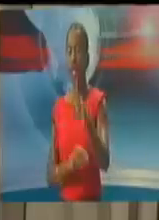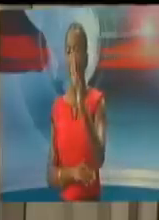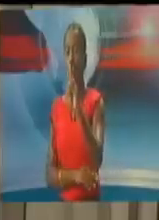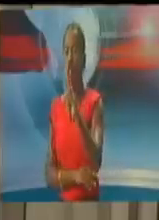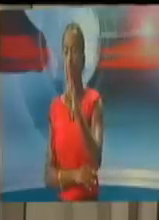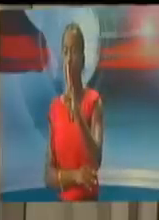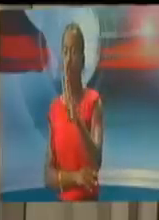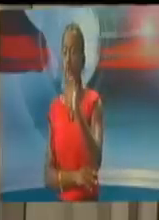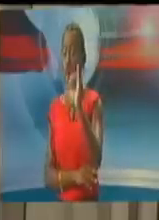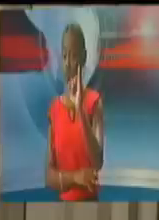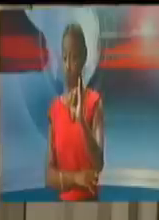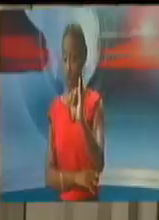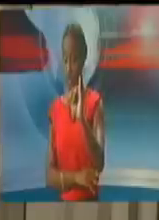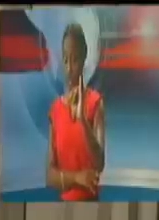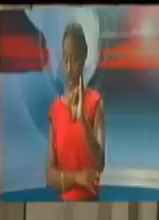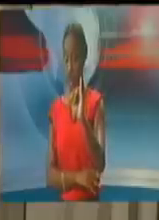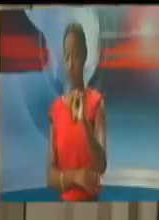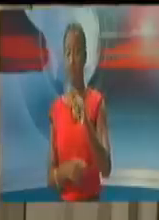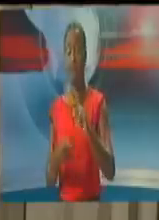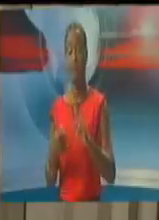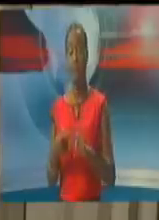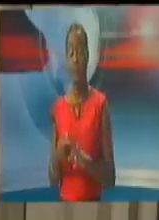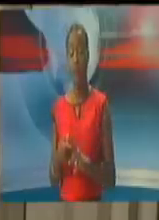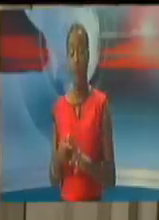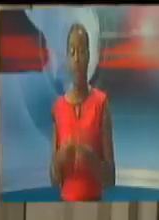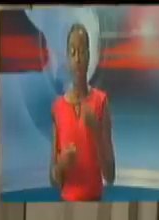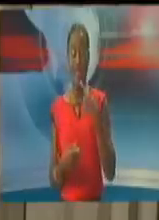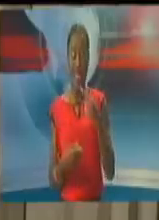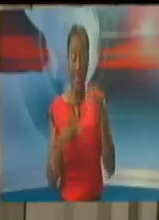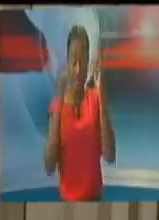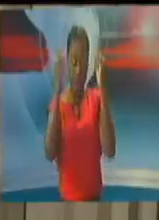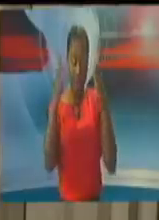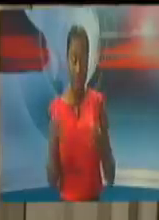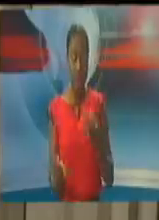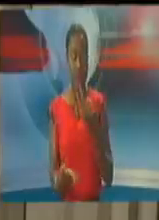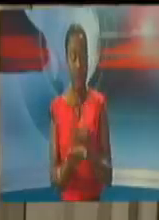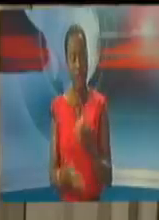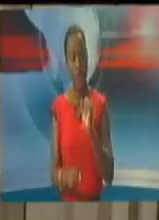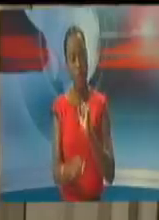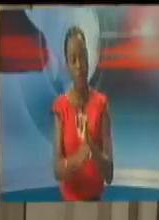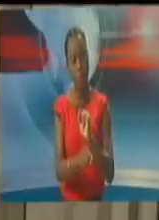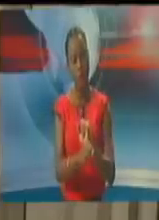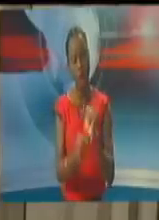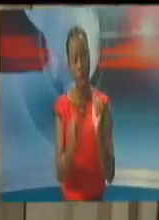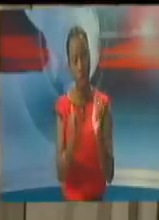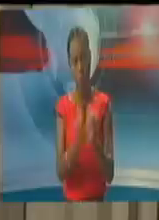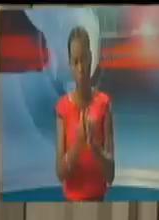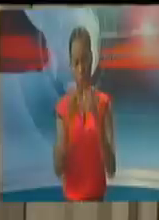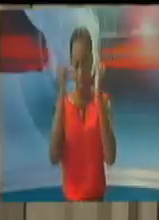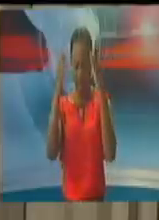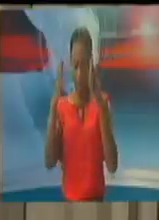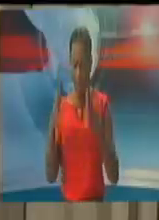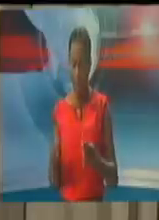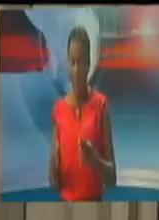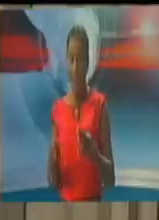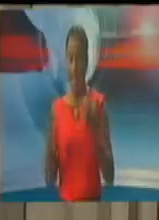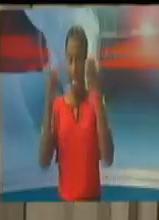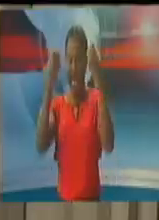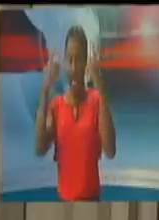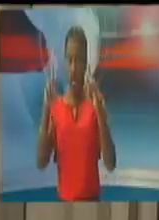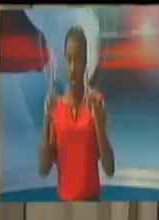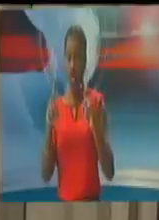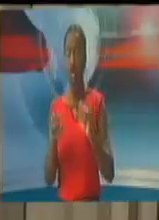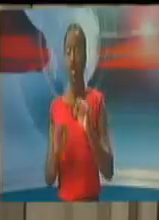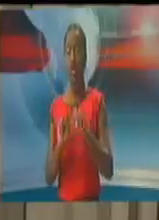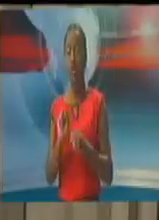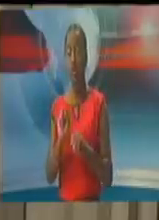UWE campuses. The Prime Minister has instructed the Minister of Finance to work along with the Minister of Education for us by Monday. We're